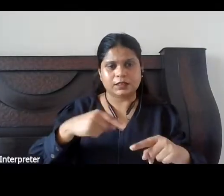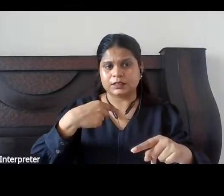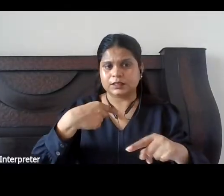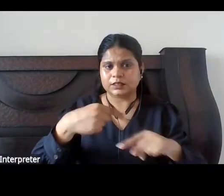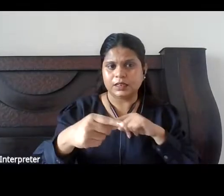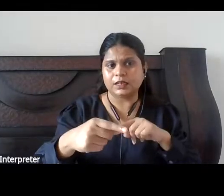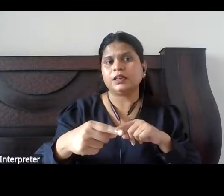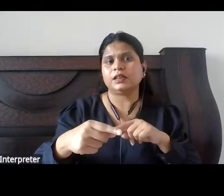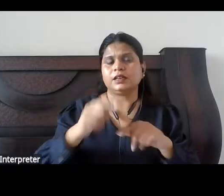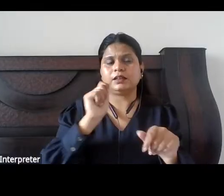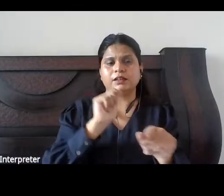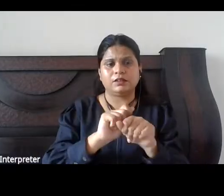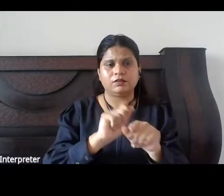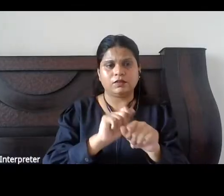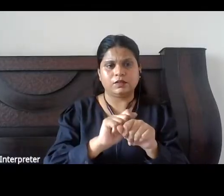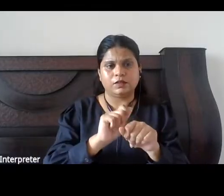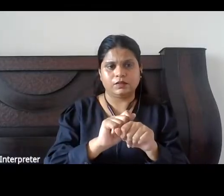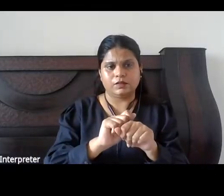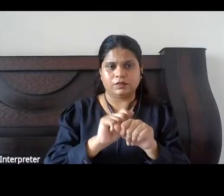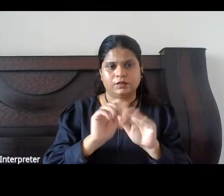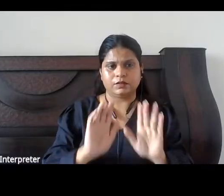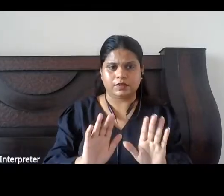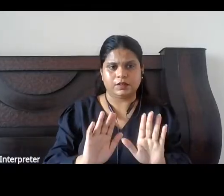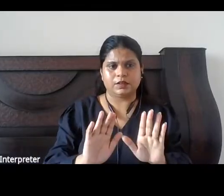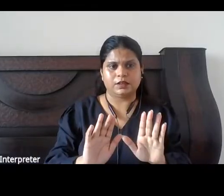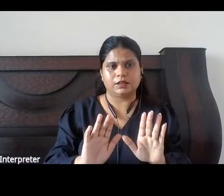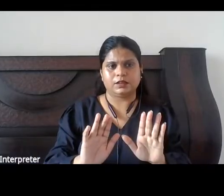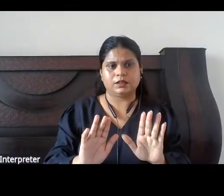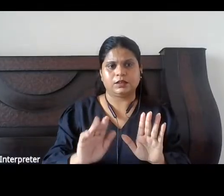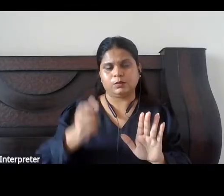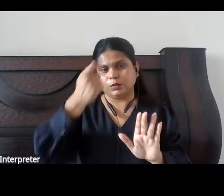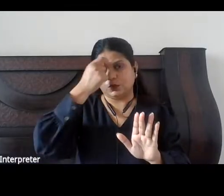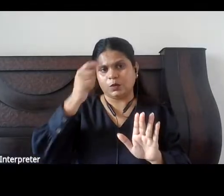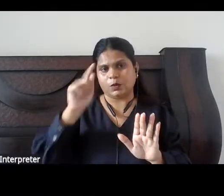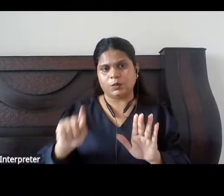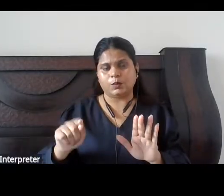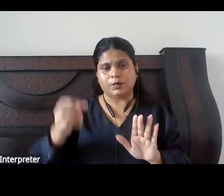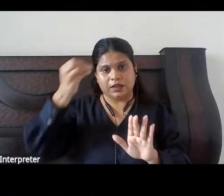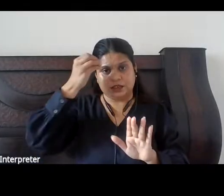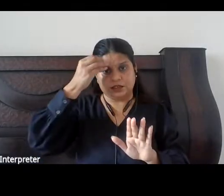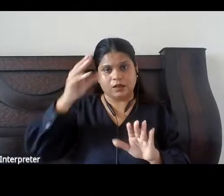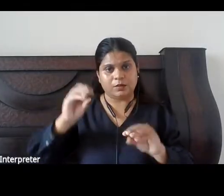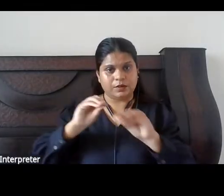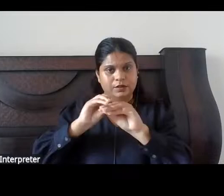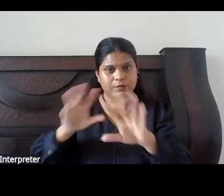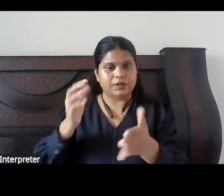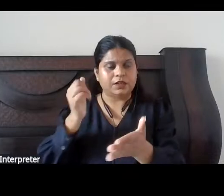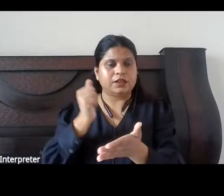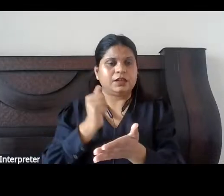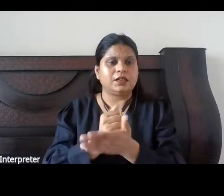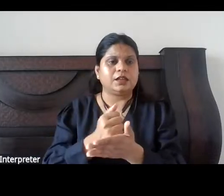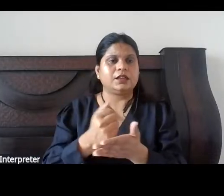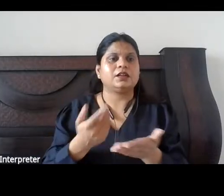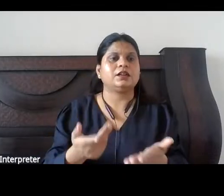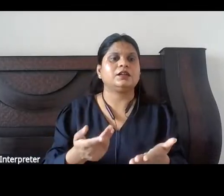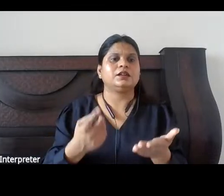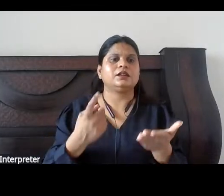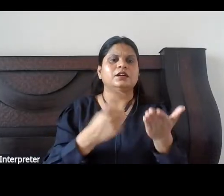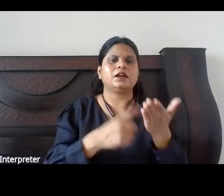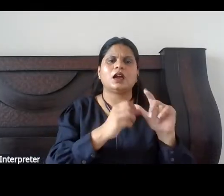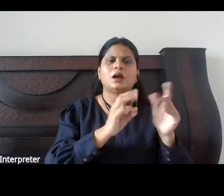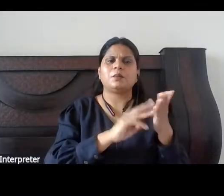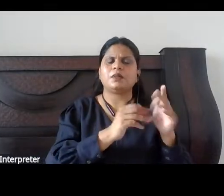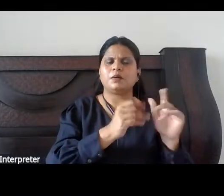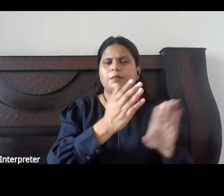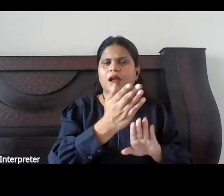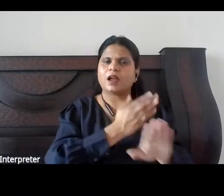approach is more inclusive and less stigmatizing. Raising awareness. Like Rama and Smita, everybody have been talking